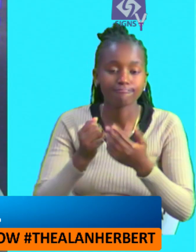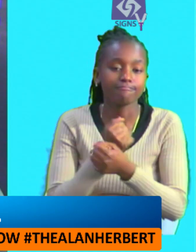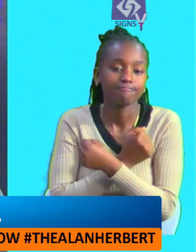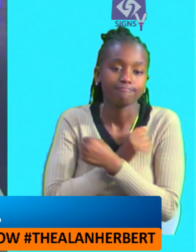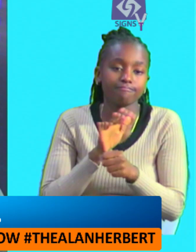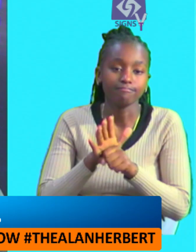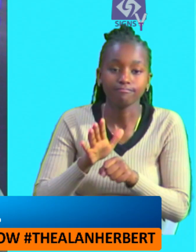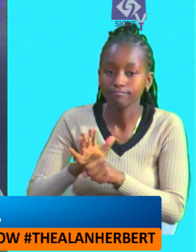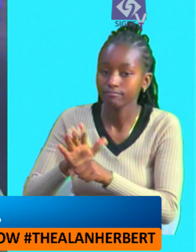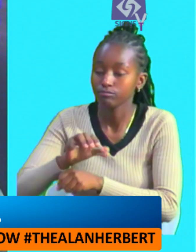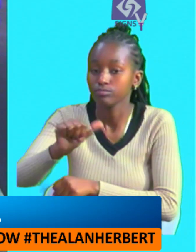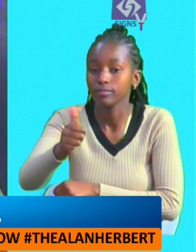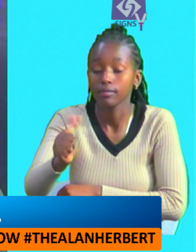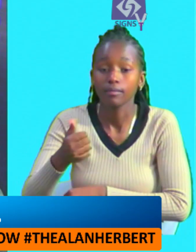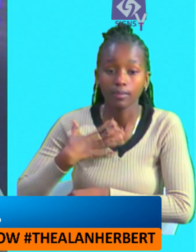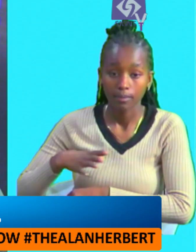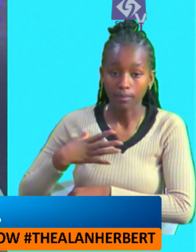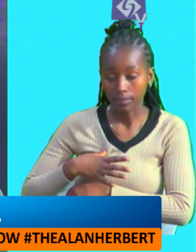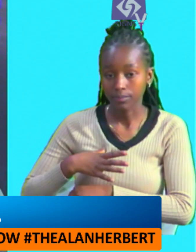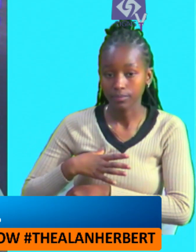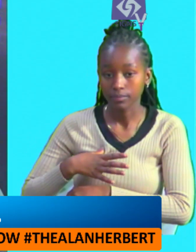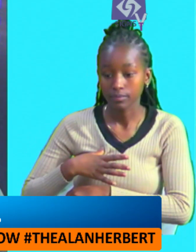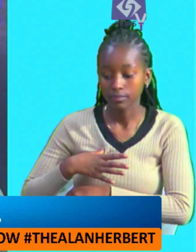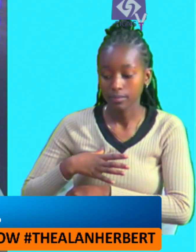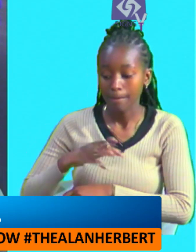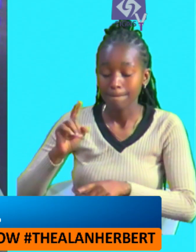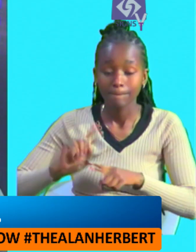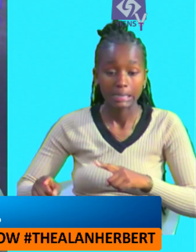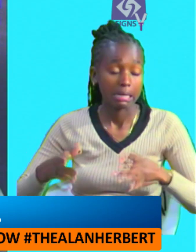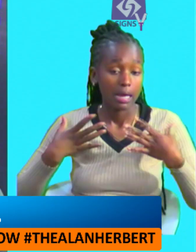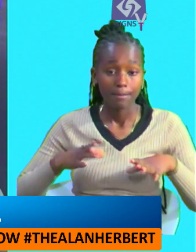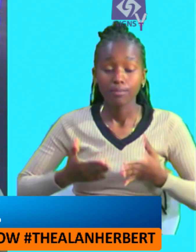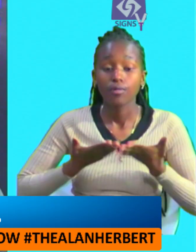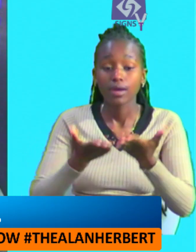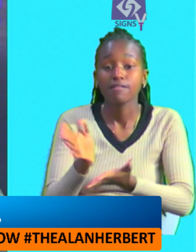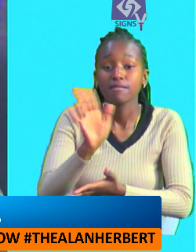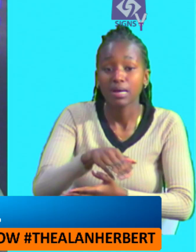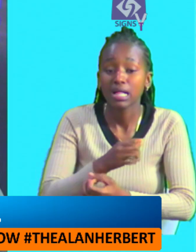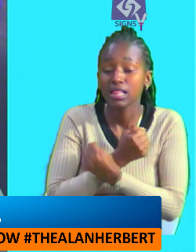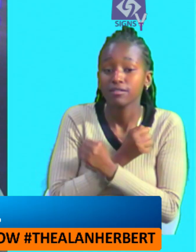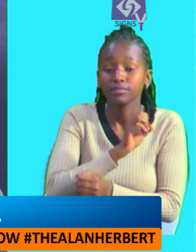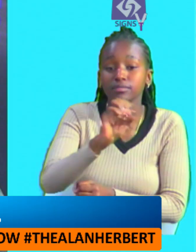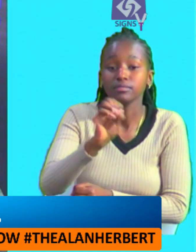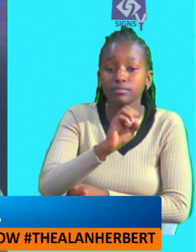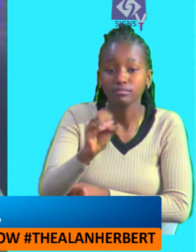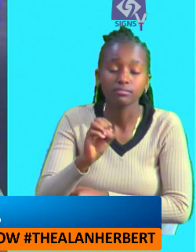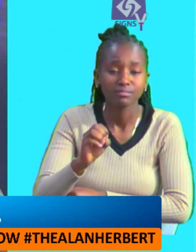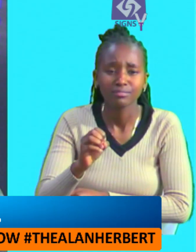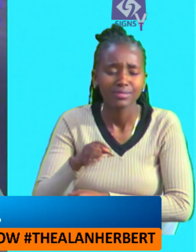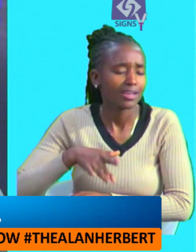myself. Yeah. There is, and in the process vitu nyingi zinanipita in hiyo process ya mimi mwenyewe championing for my own self.